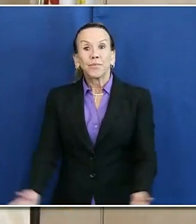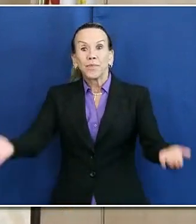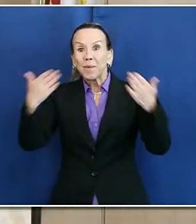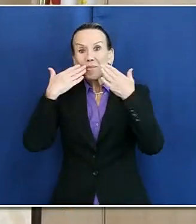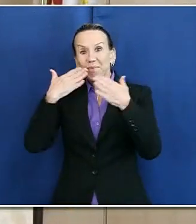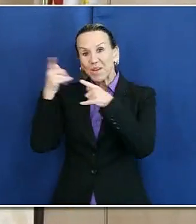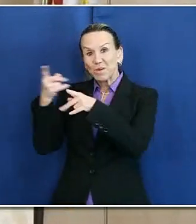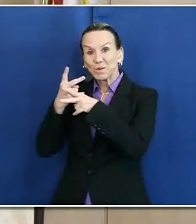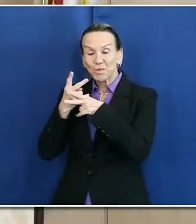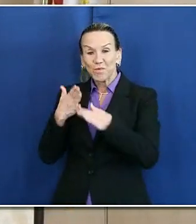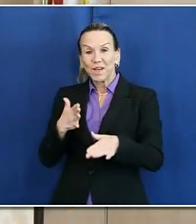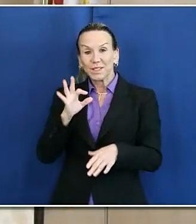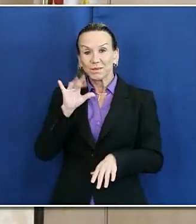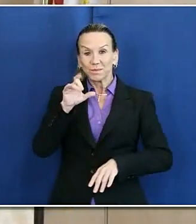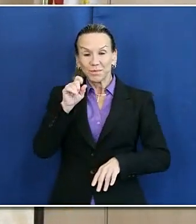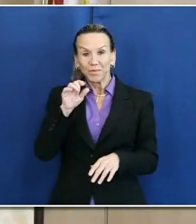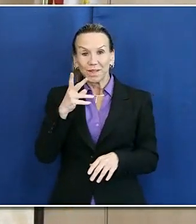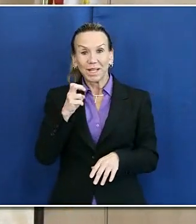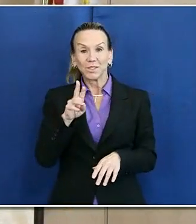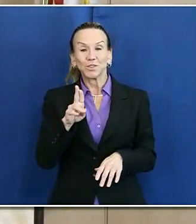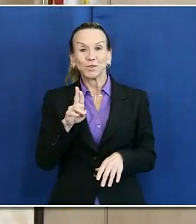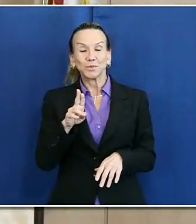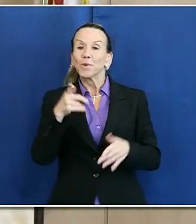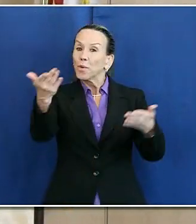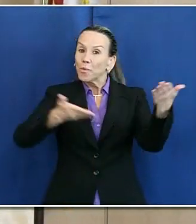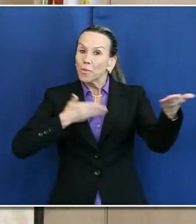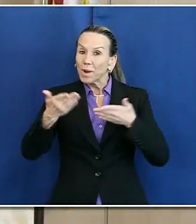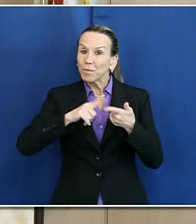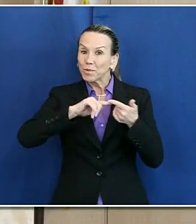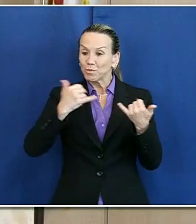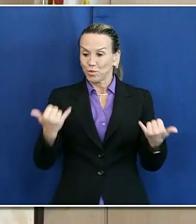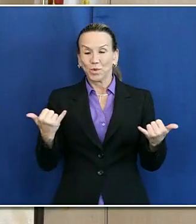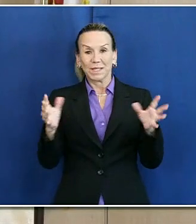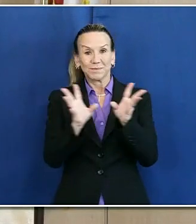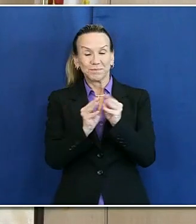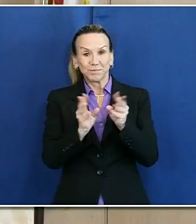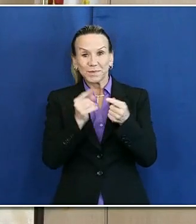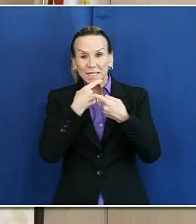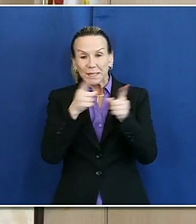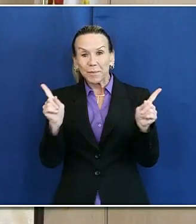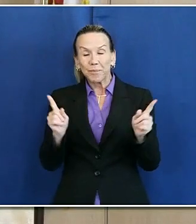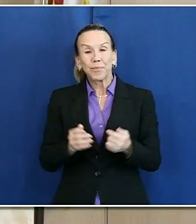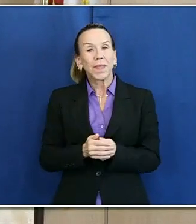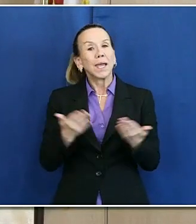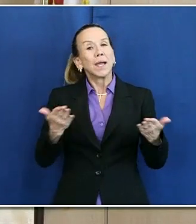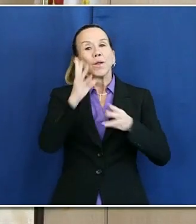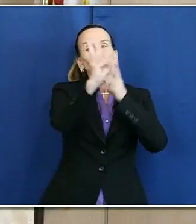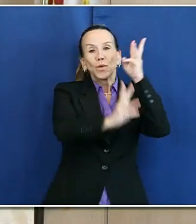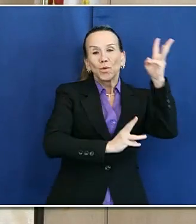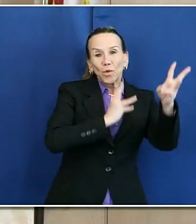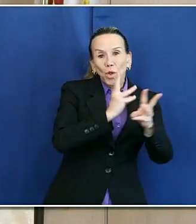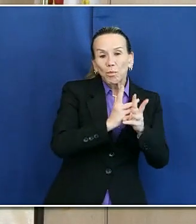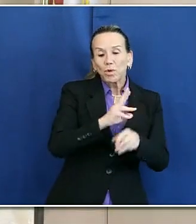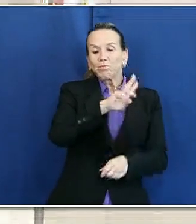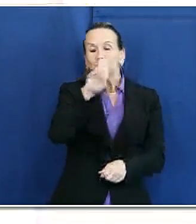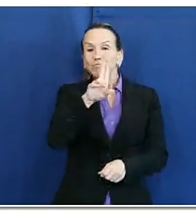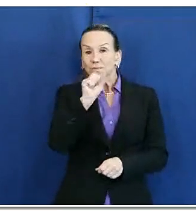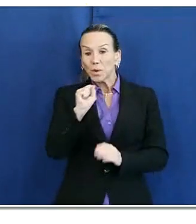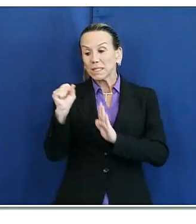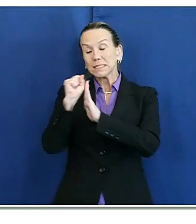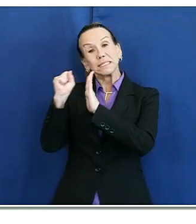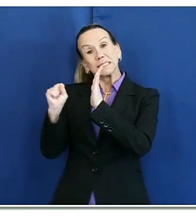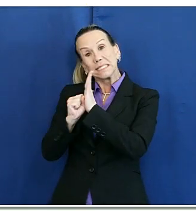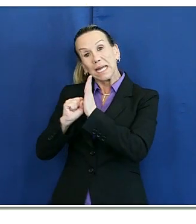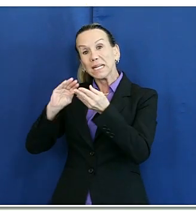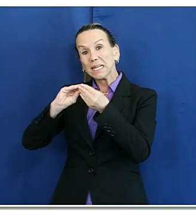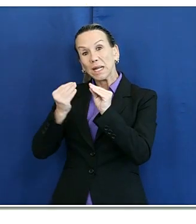Thank you, Supervisor Fletcher, and welcome everyone to today's briefing. Our global, national, and state statistics are